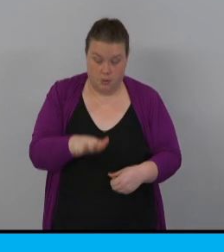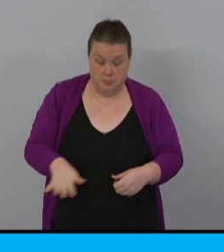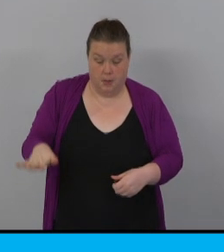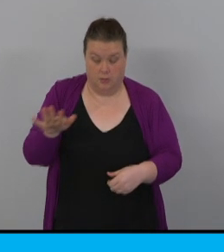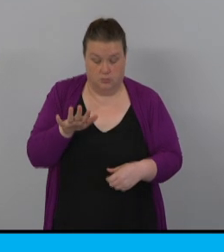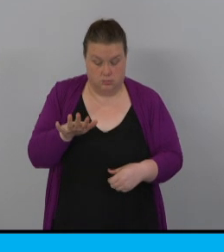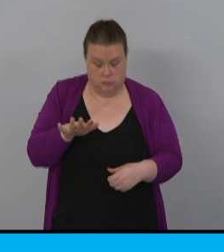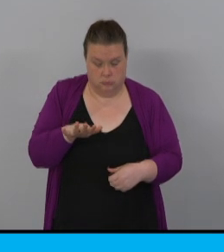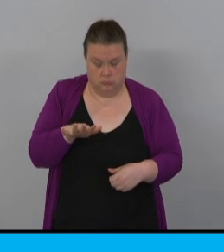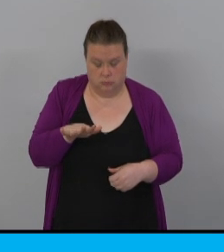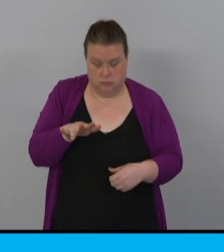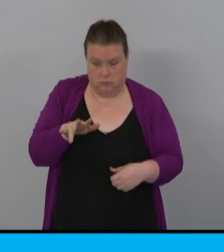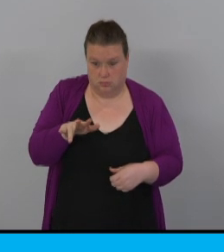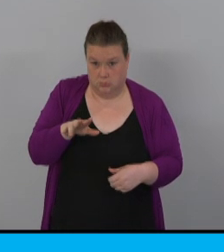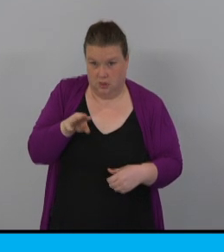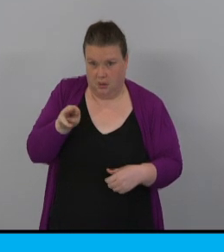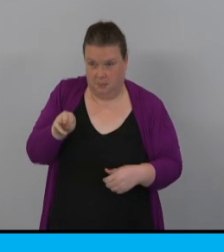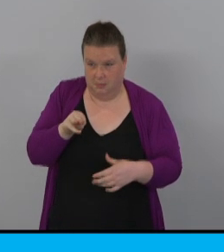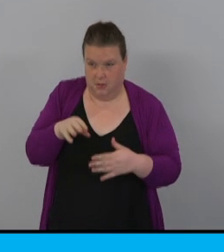around